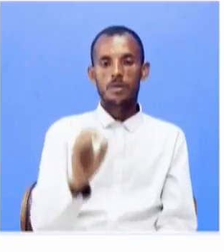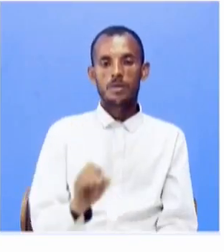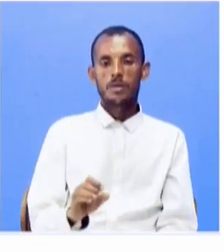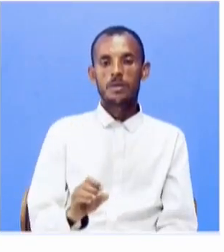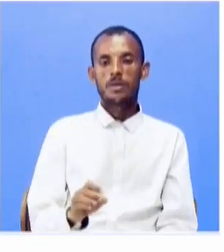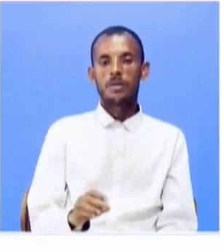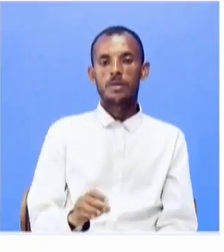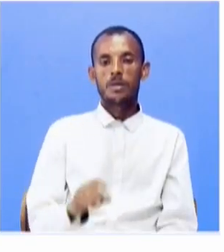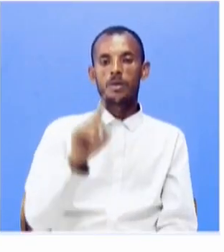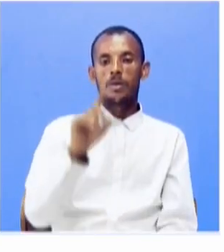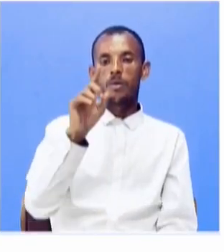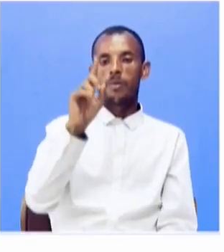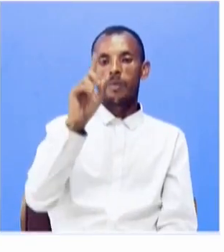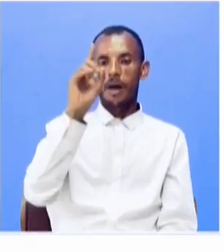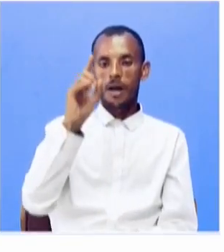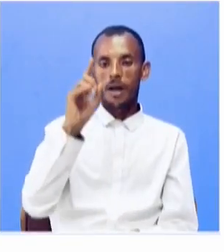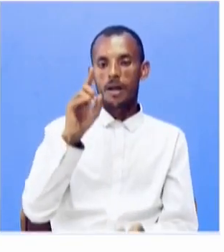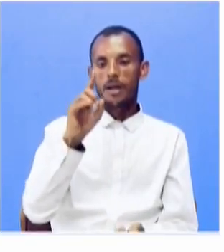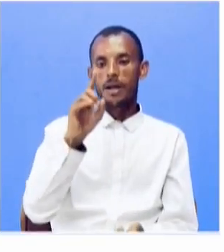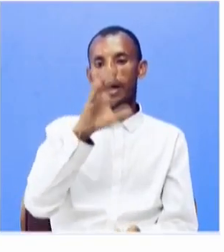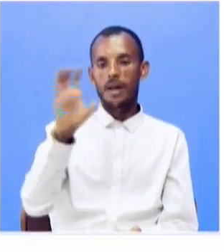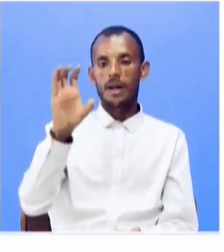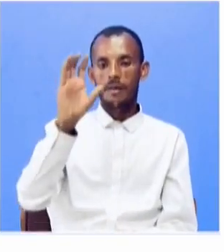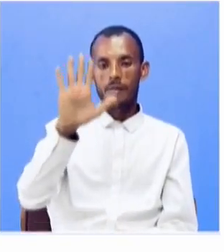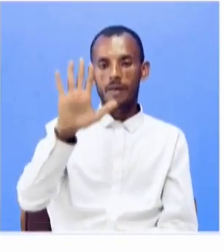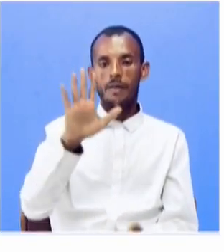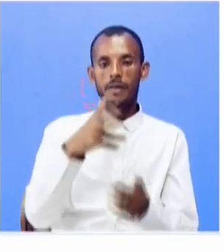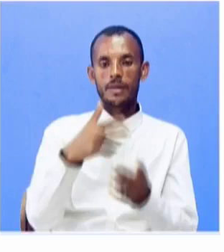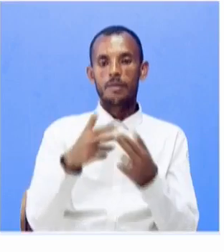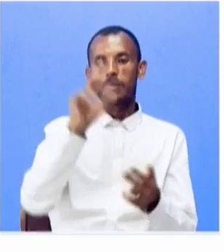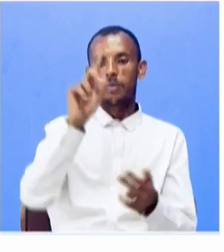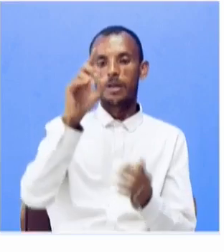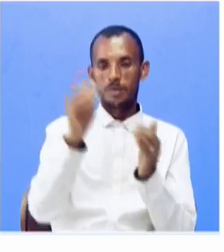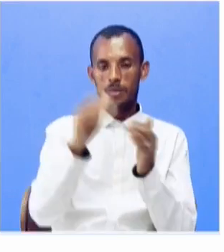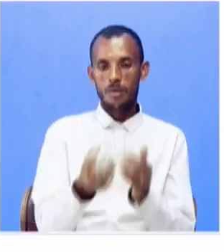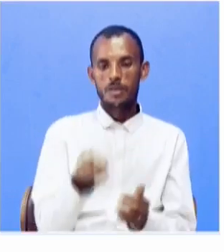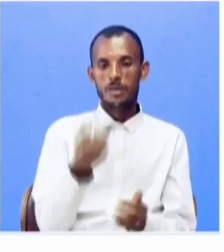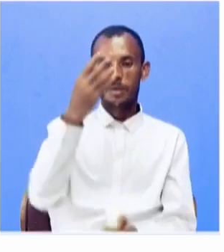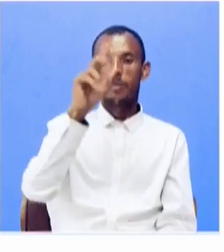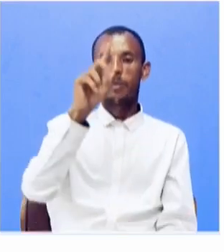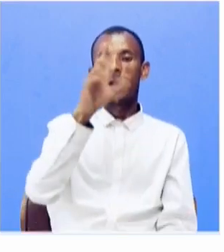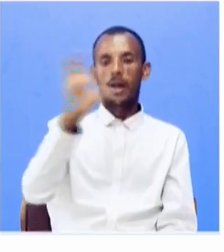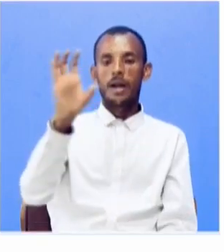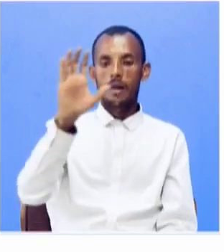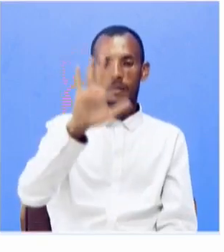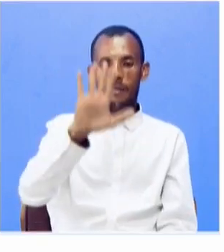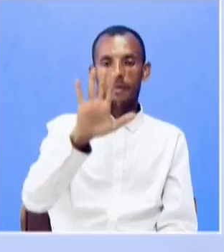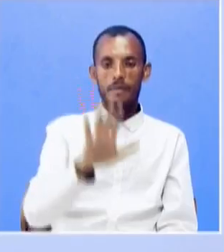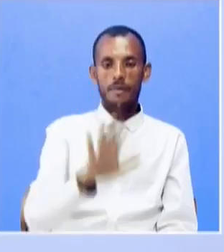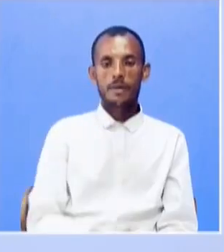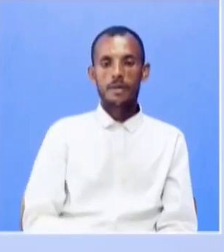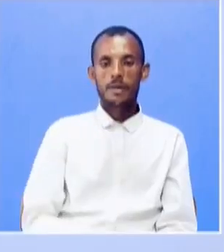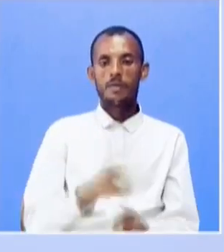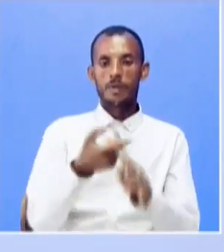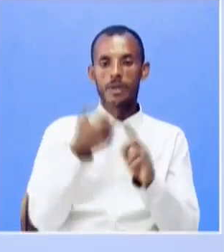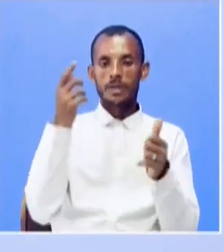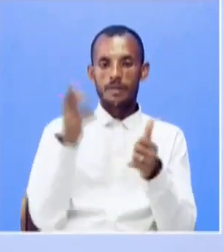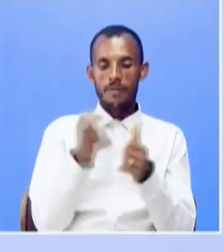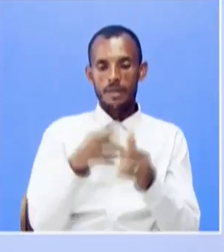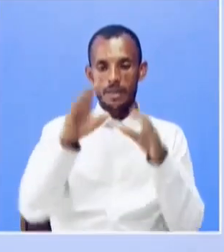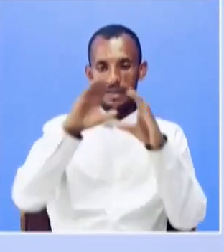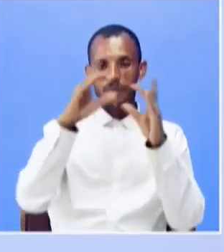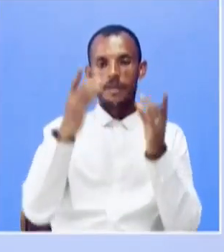cancels. 105 times 1 is 105. So for the first portion